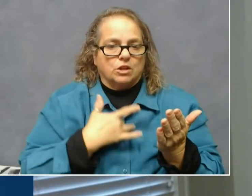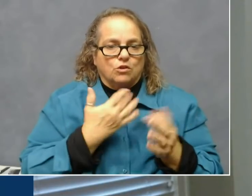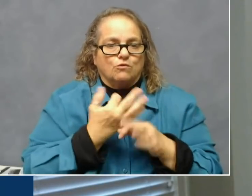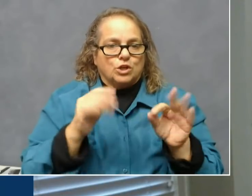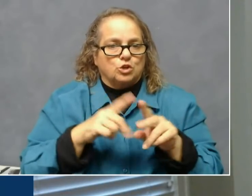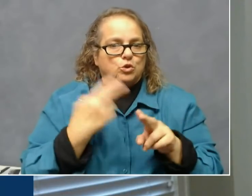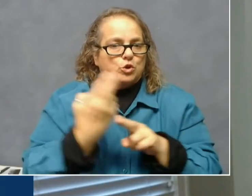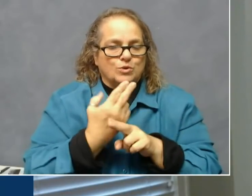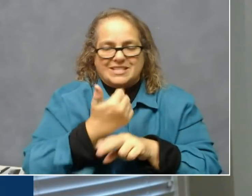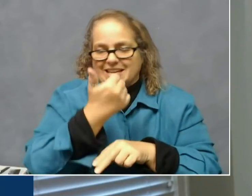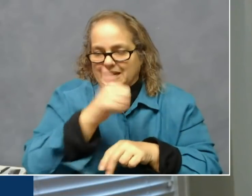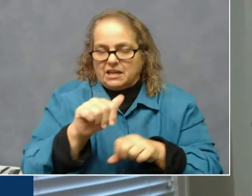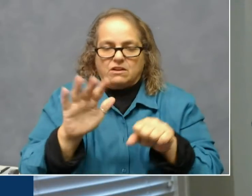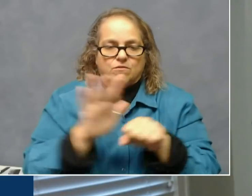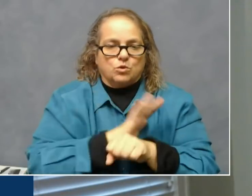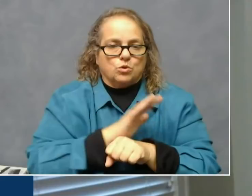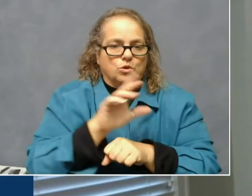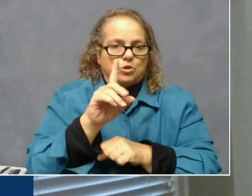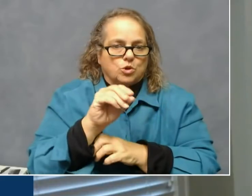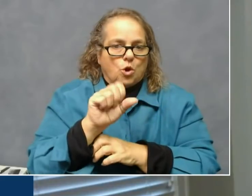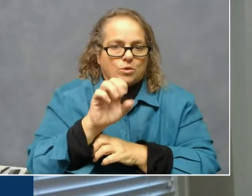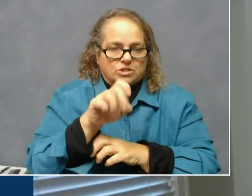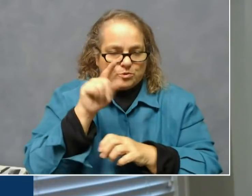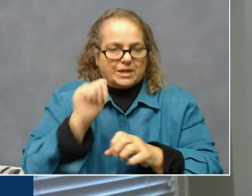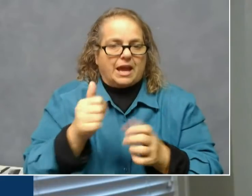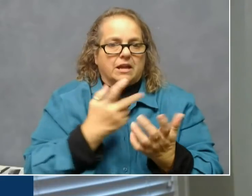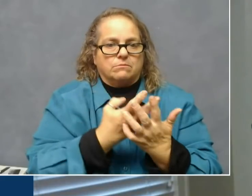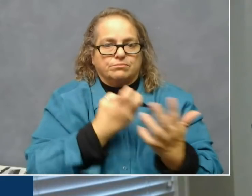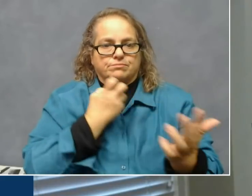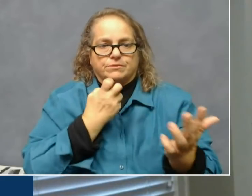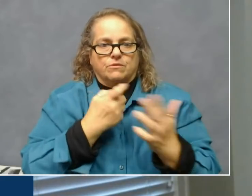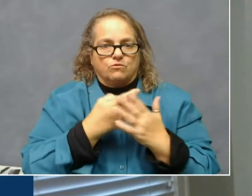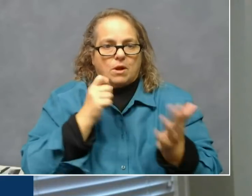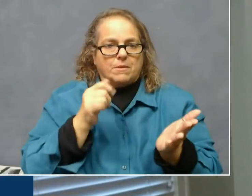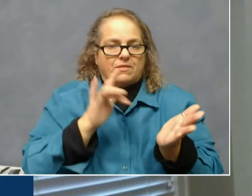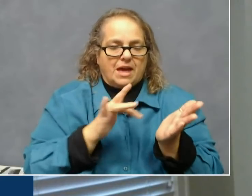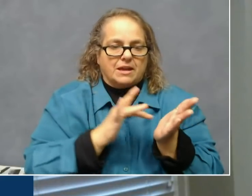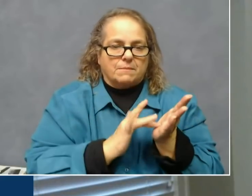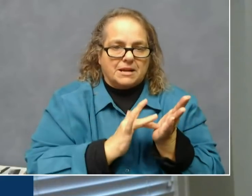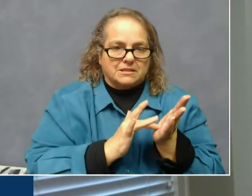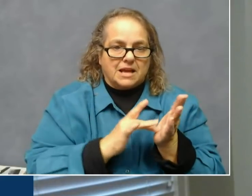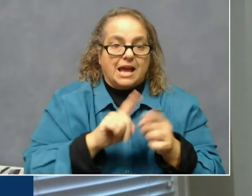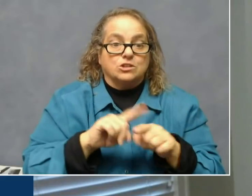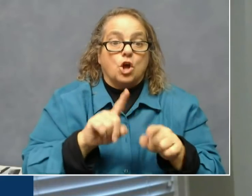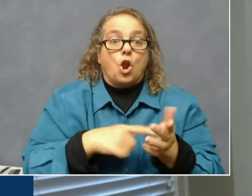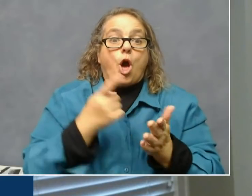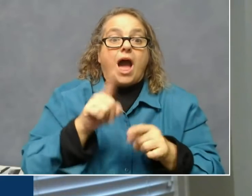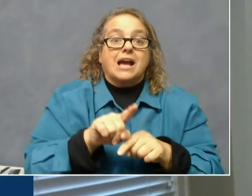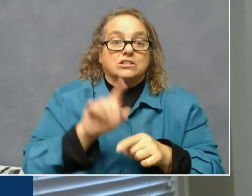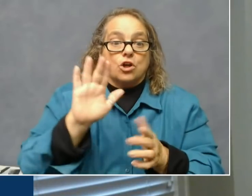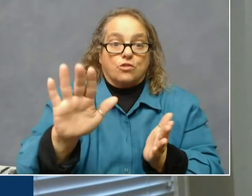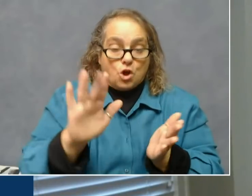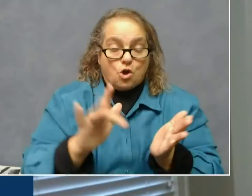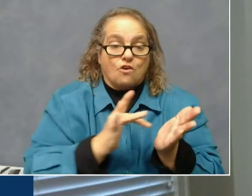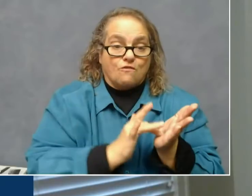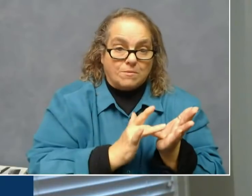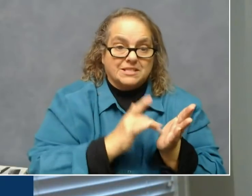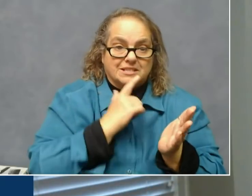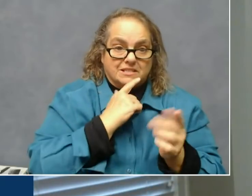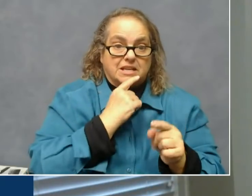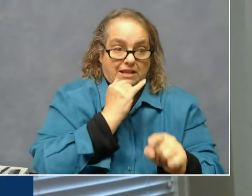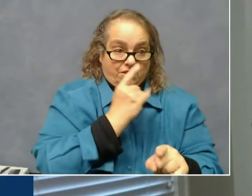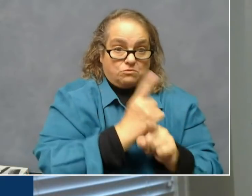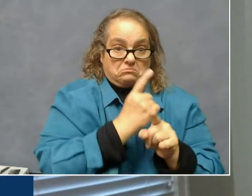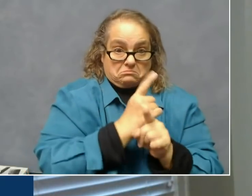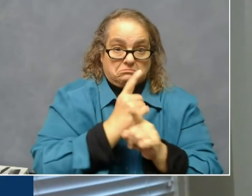able to draw from those vials, as long as their pharmacy staff are confident that they are all equivalent. And I have confidence in